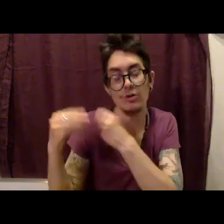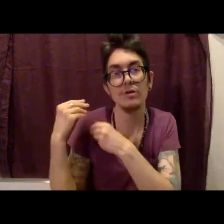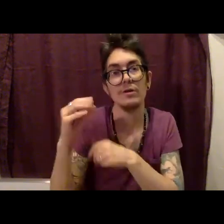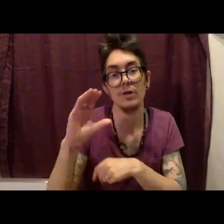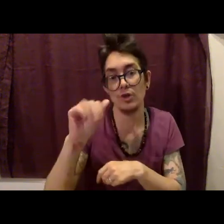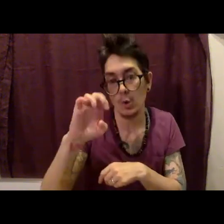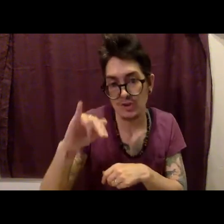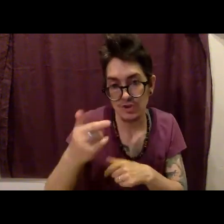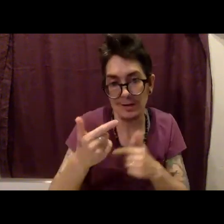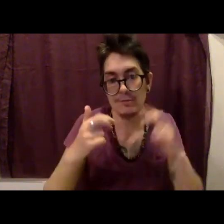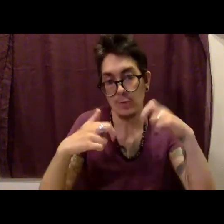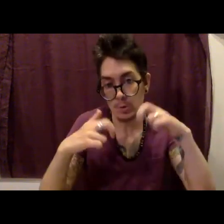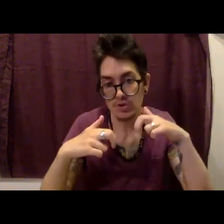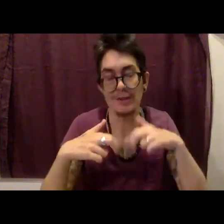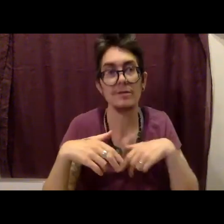work with the ancestors.